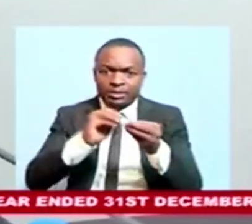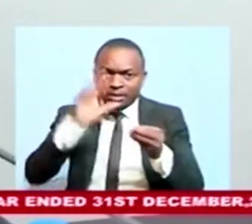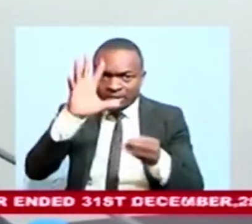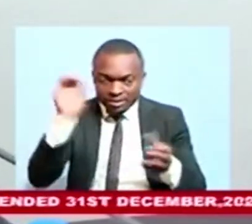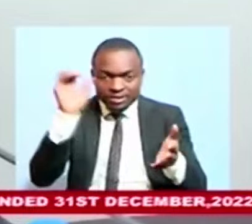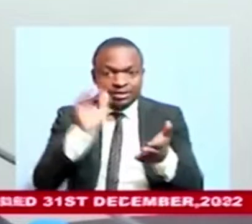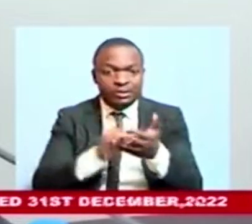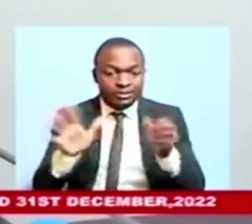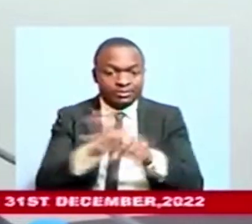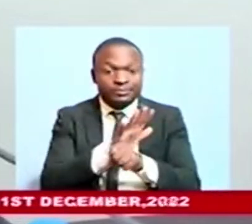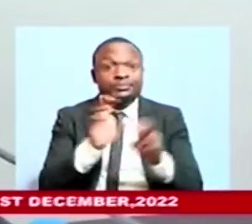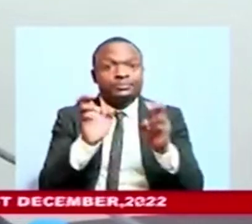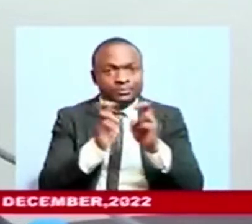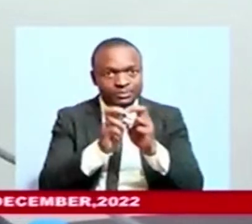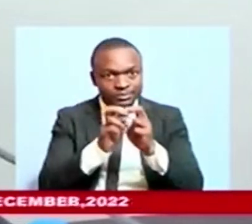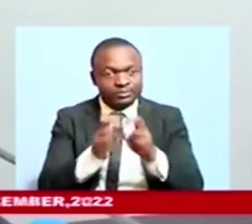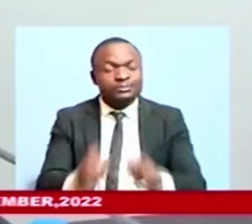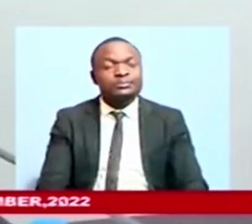on a full contract?